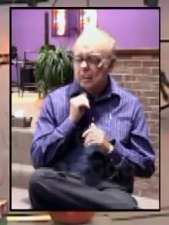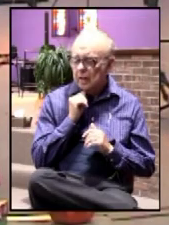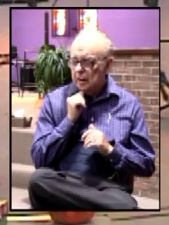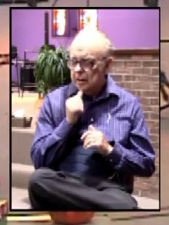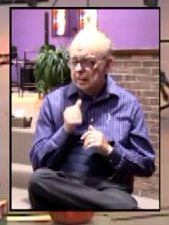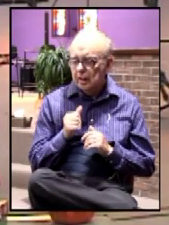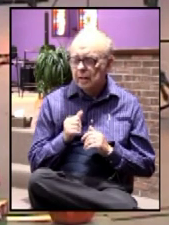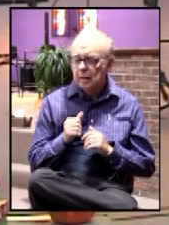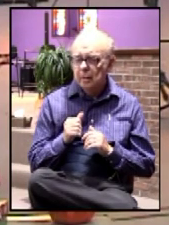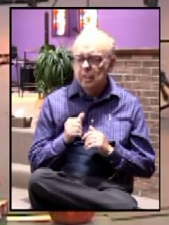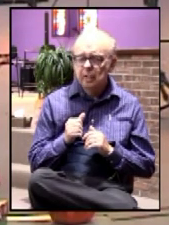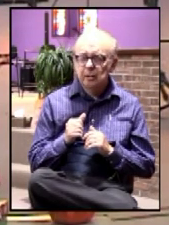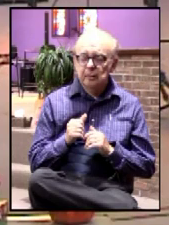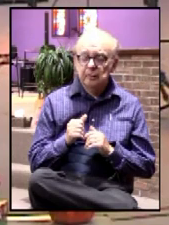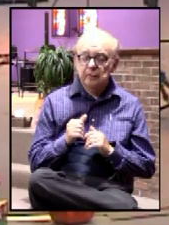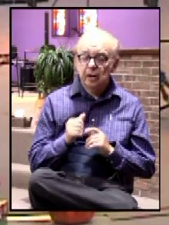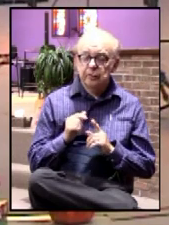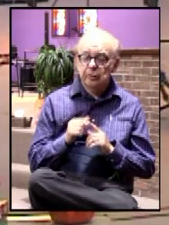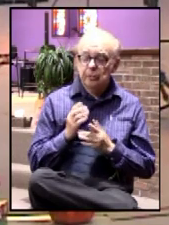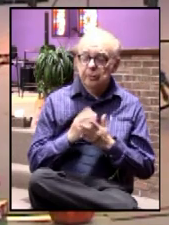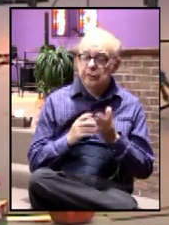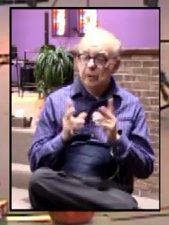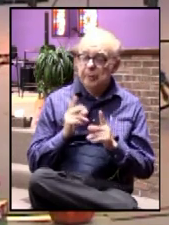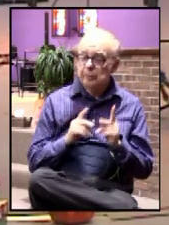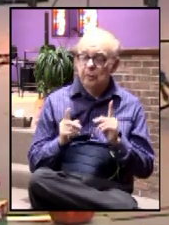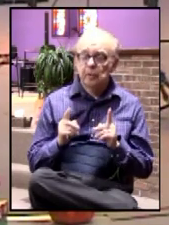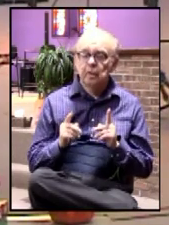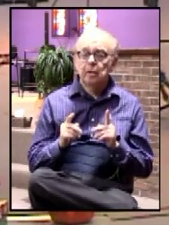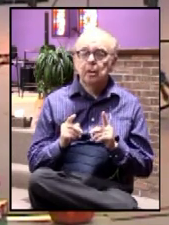Not to some people.